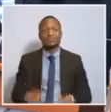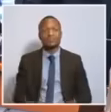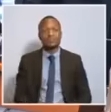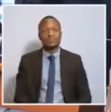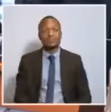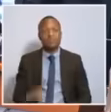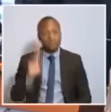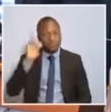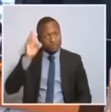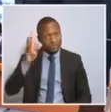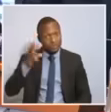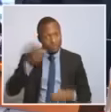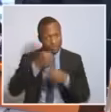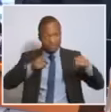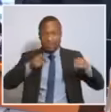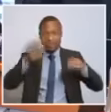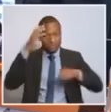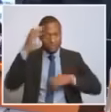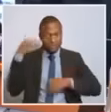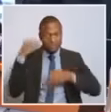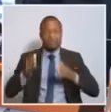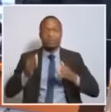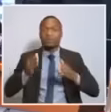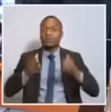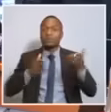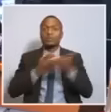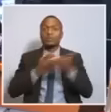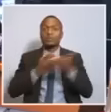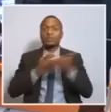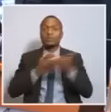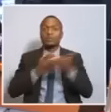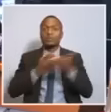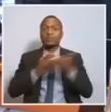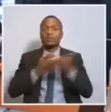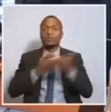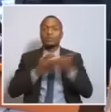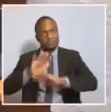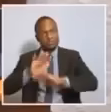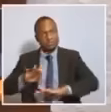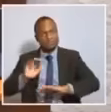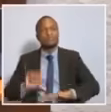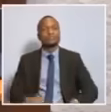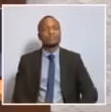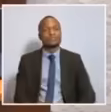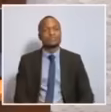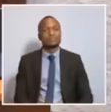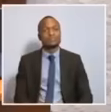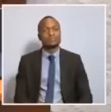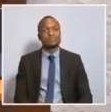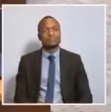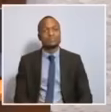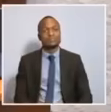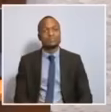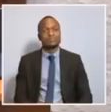you are going to make my life difficult. Order. To tell the member that he order. Will make order. Your life. You can